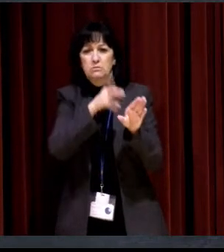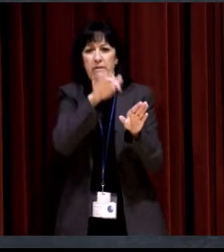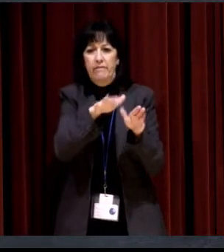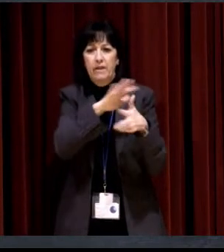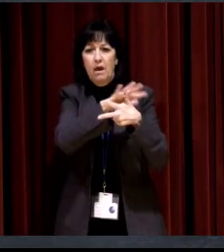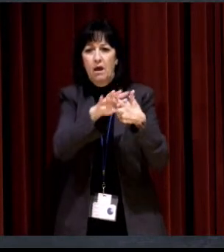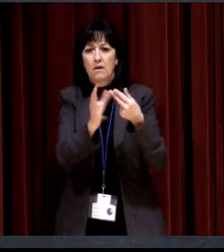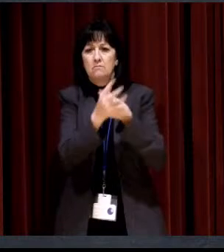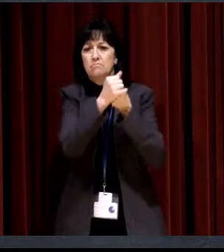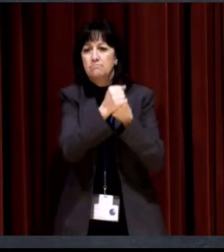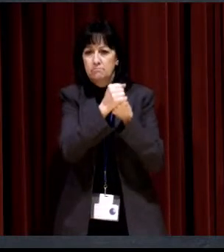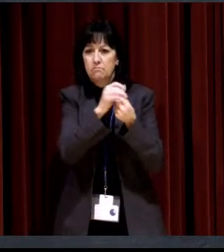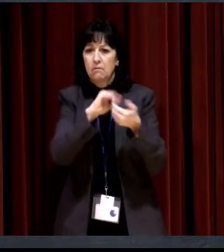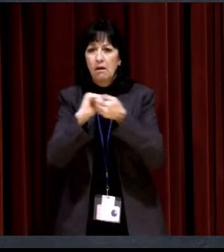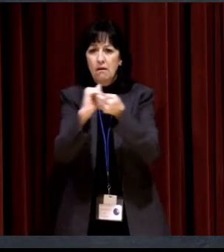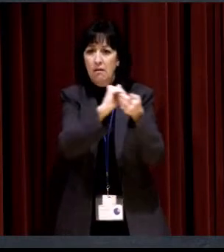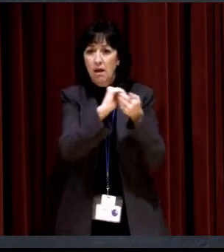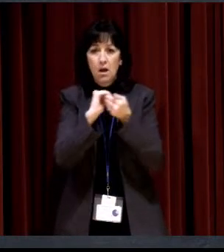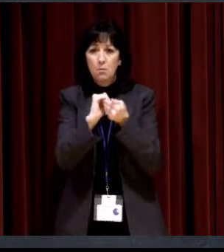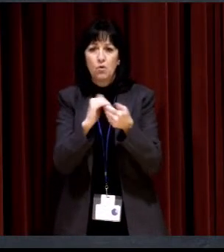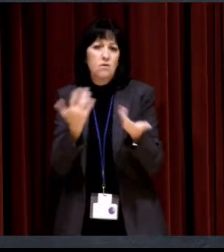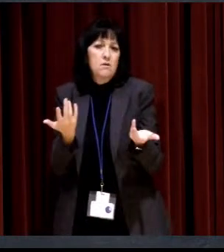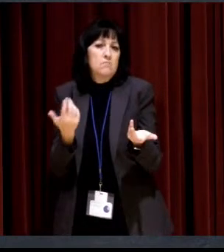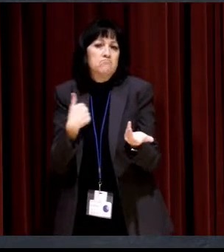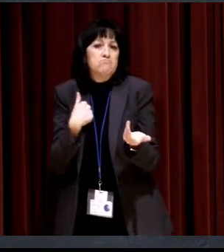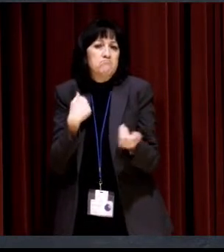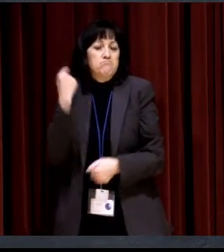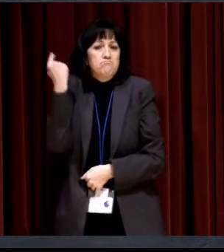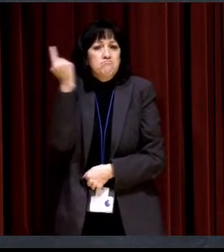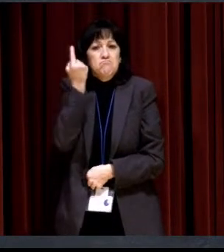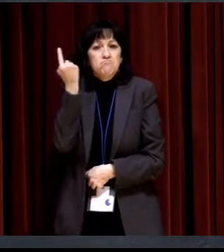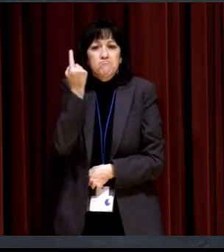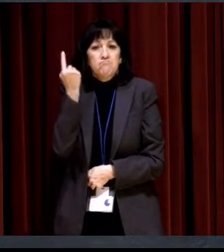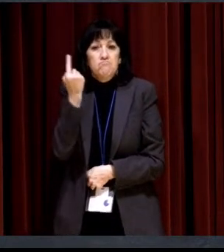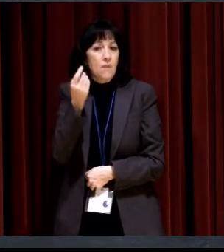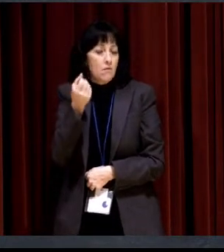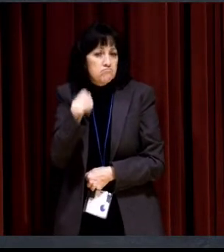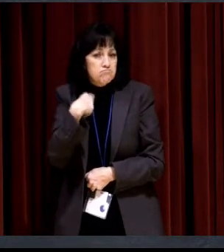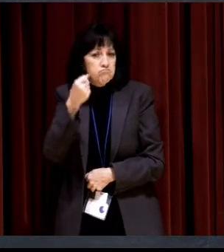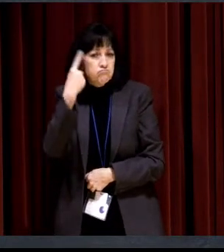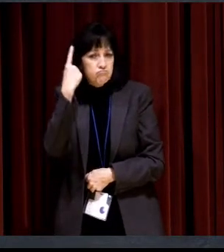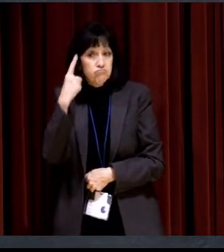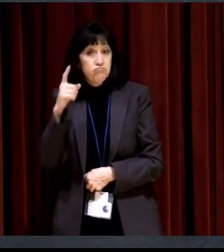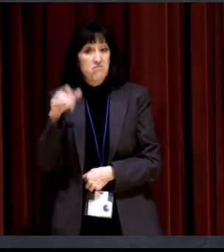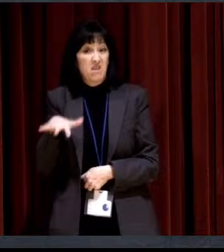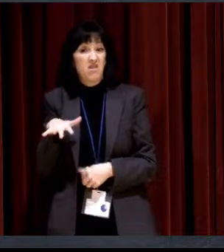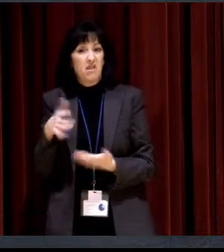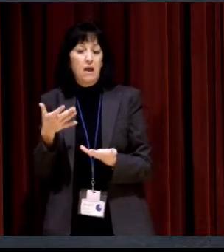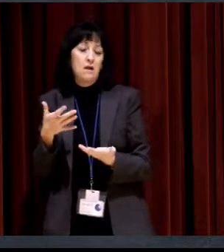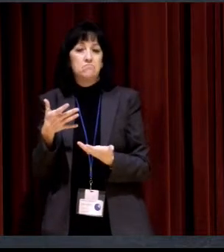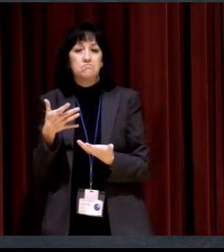the collaborative? And that's just the worst case scenario.